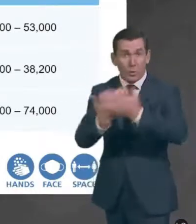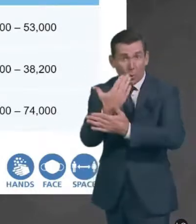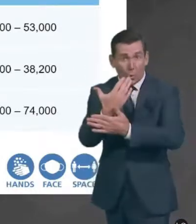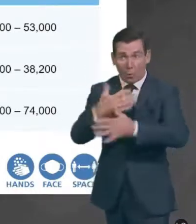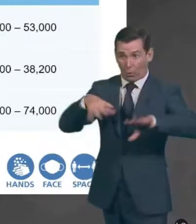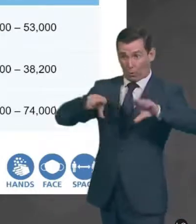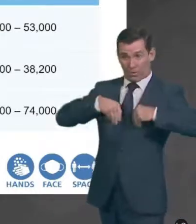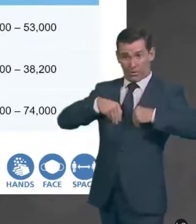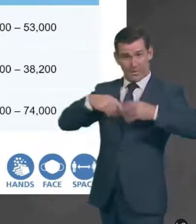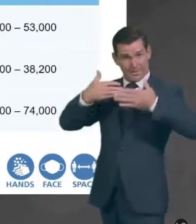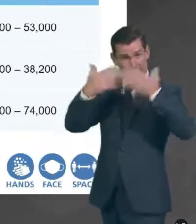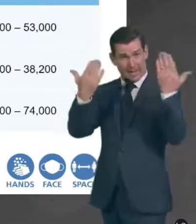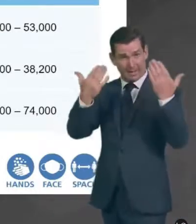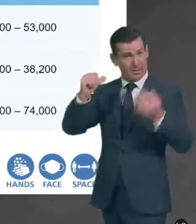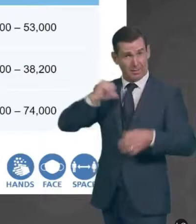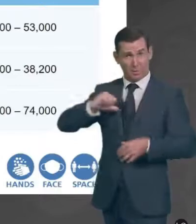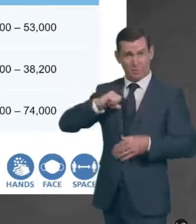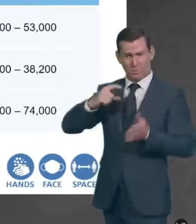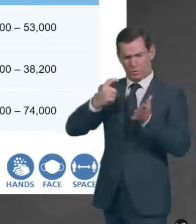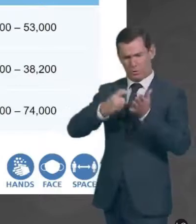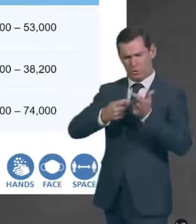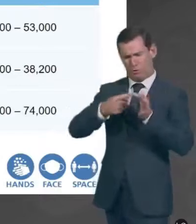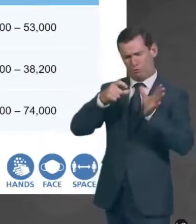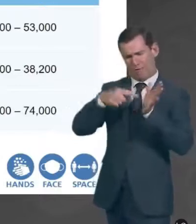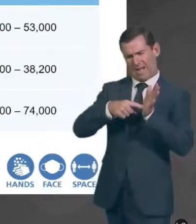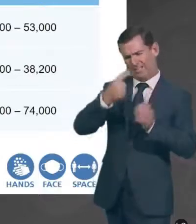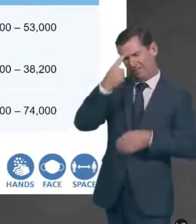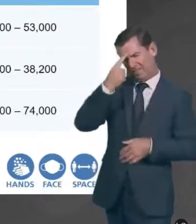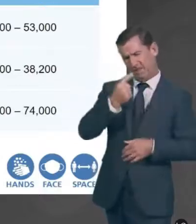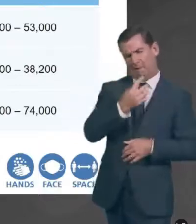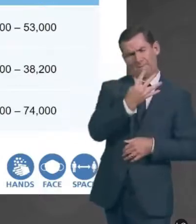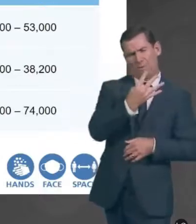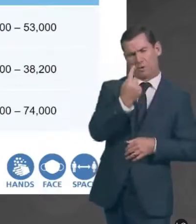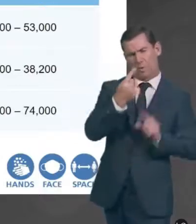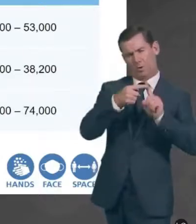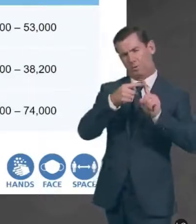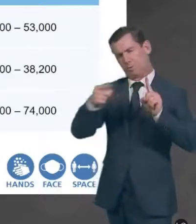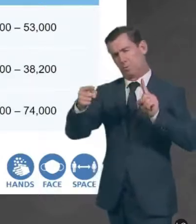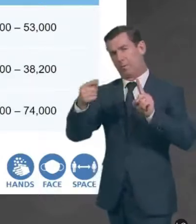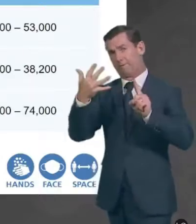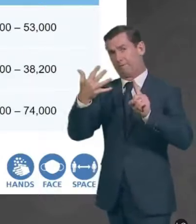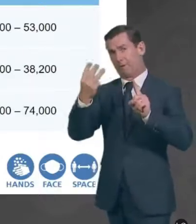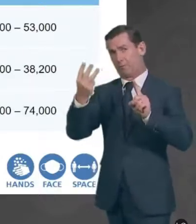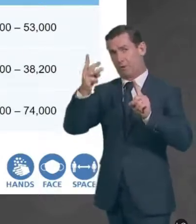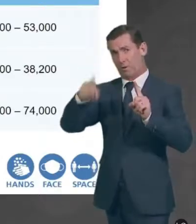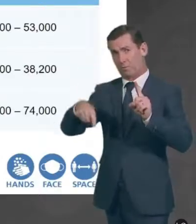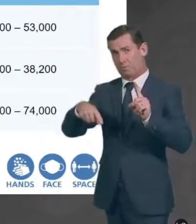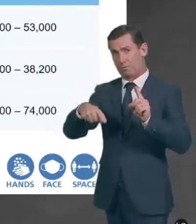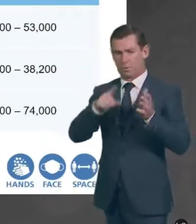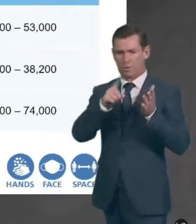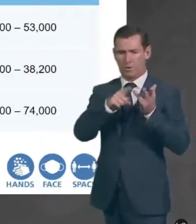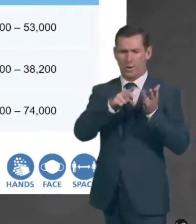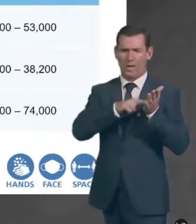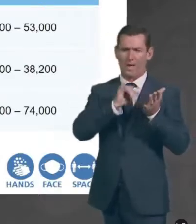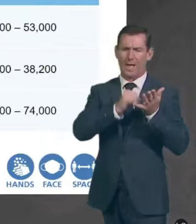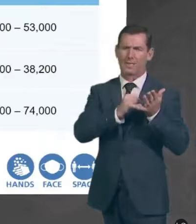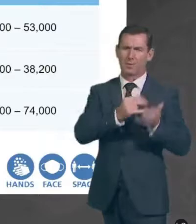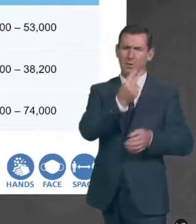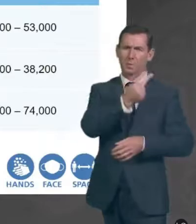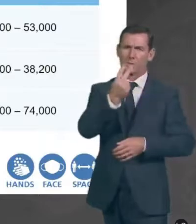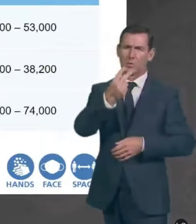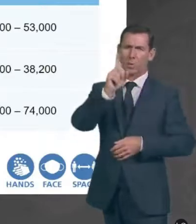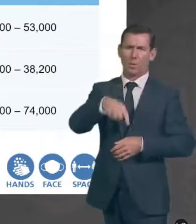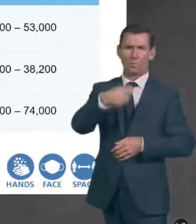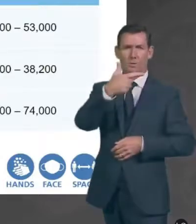between 41 and 53,000 per day. The ONS, 22,700 to 38,200. And